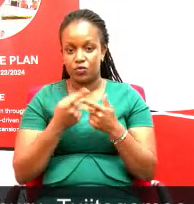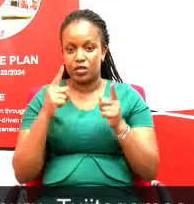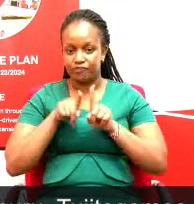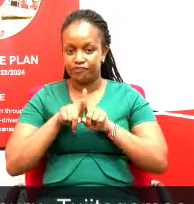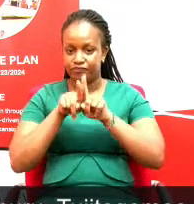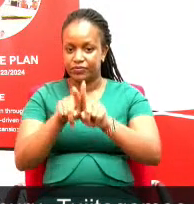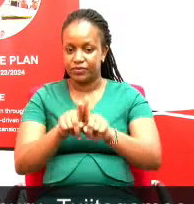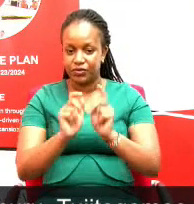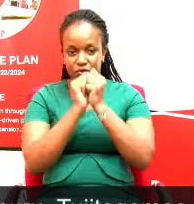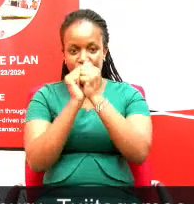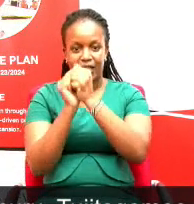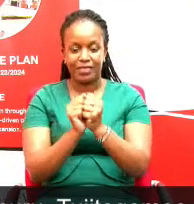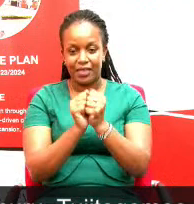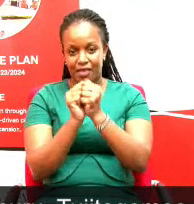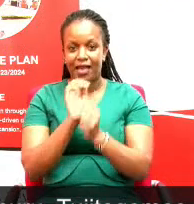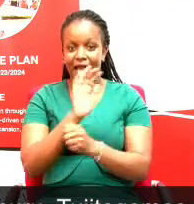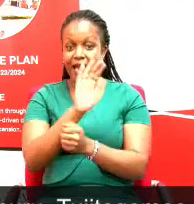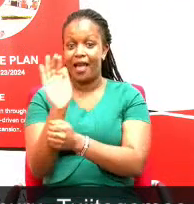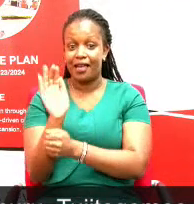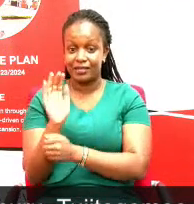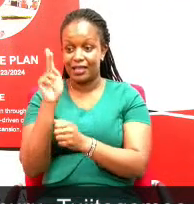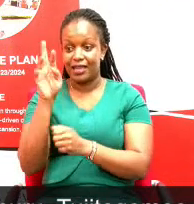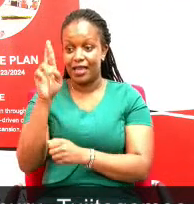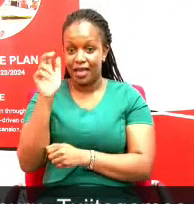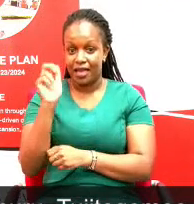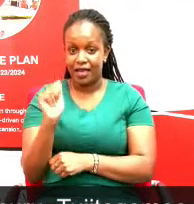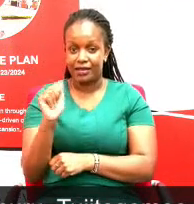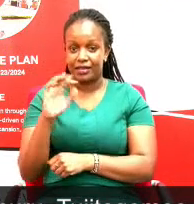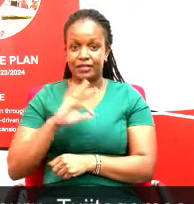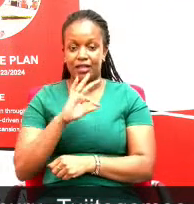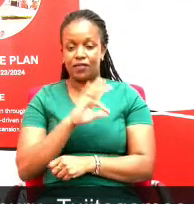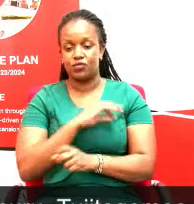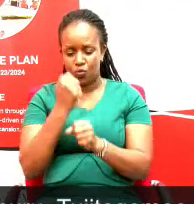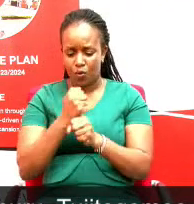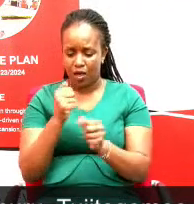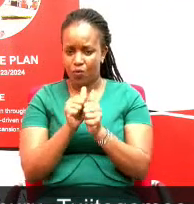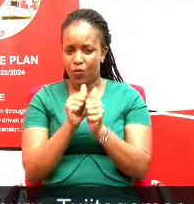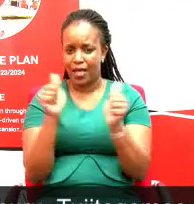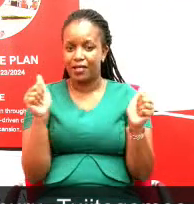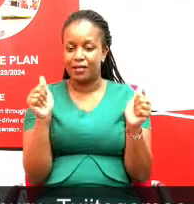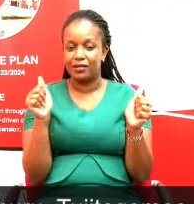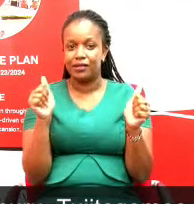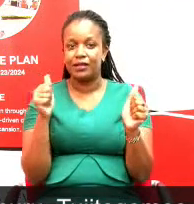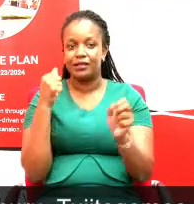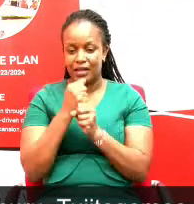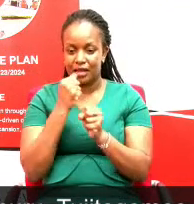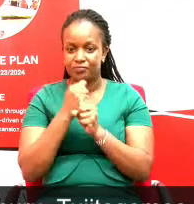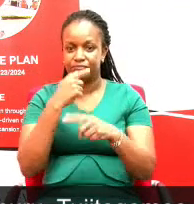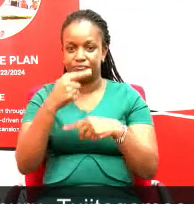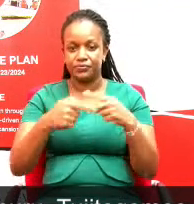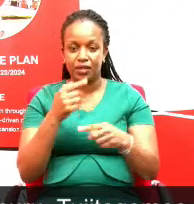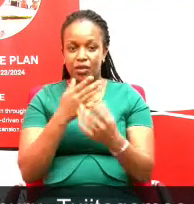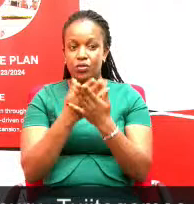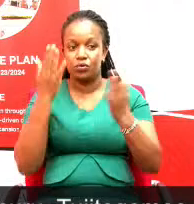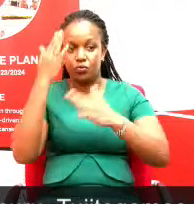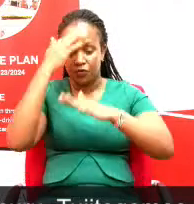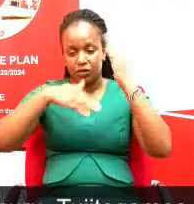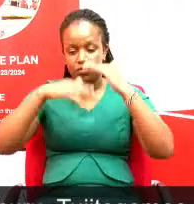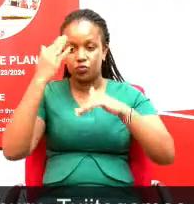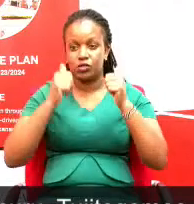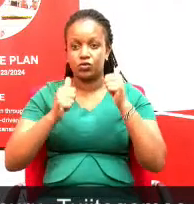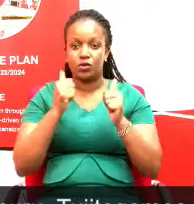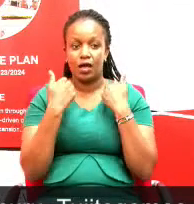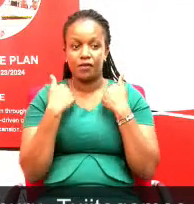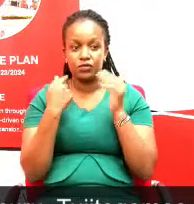journey together. I urge KRA staff to work diligently, and they have done it. That professionalism that you have shown, and you